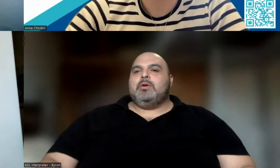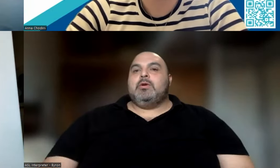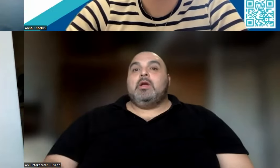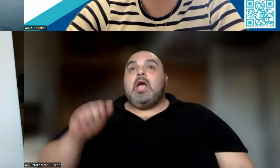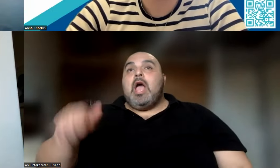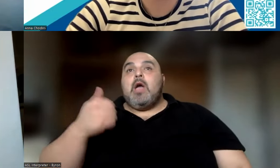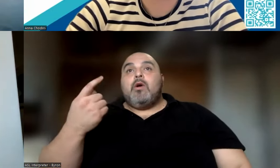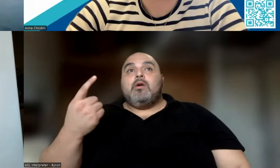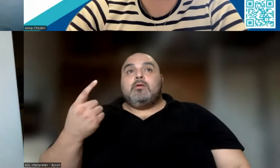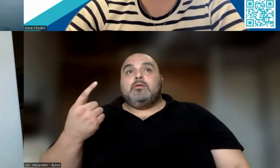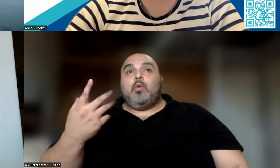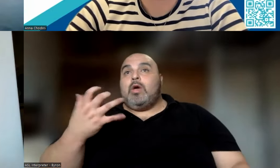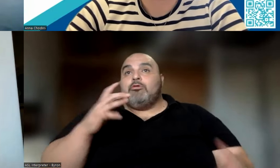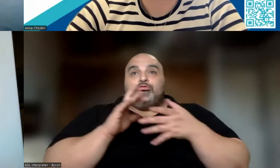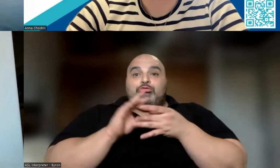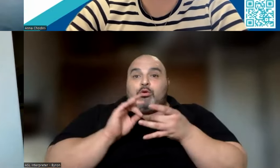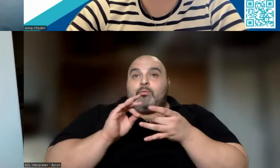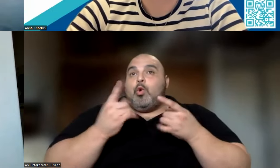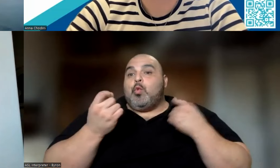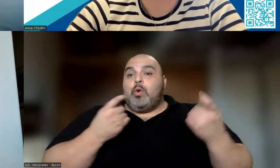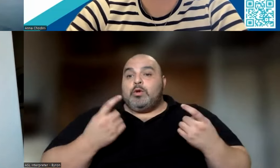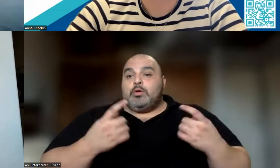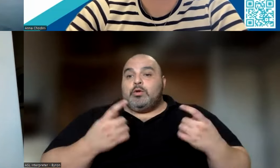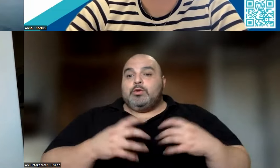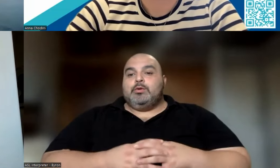like to make any comments or questions?